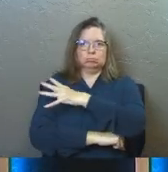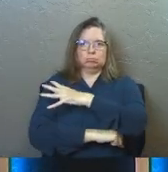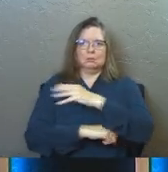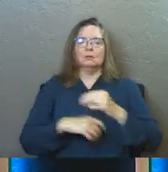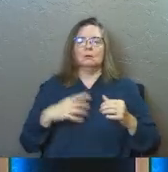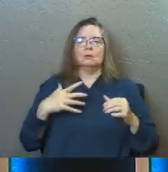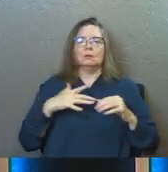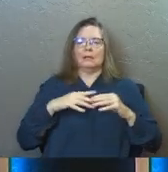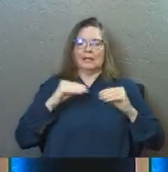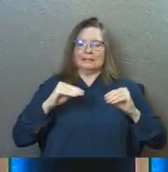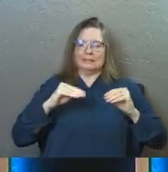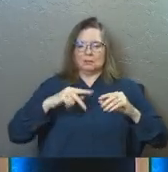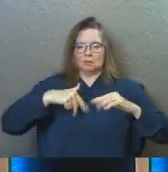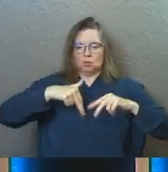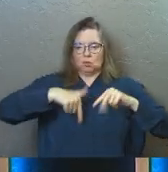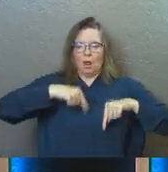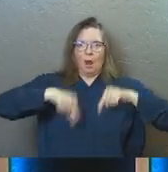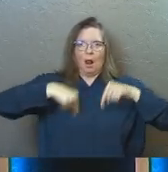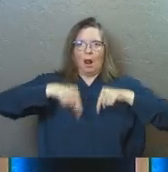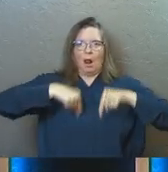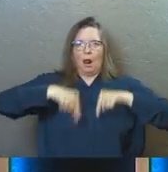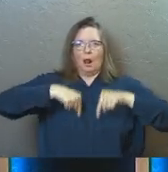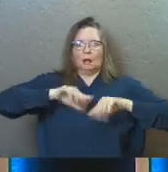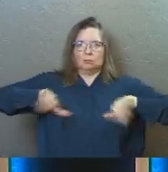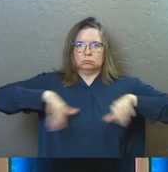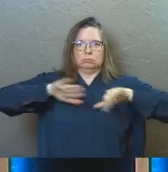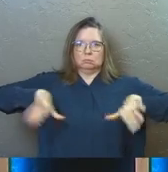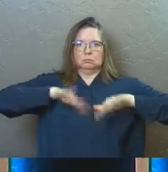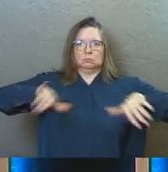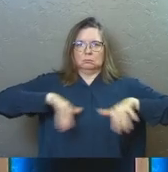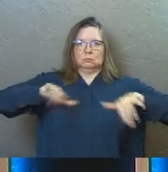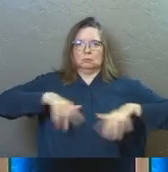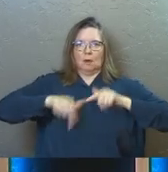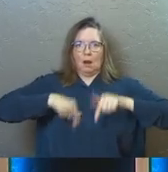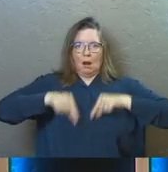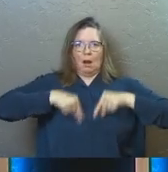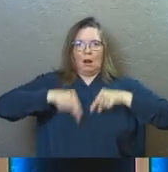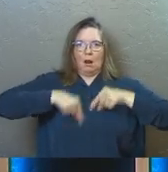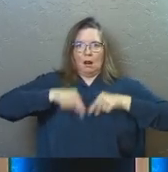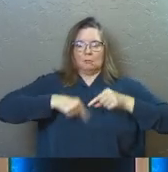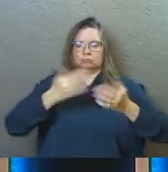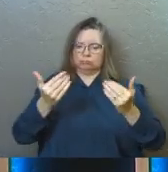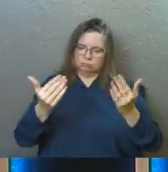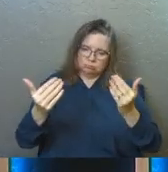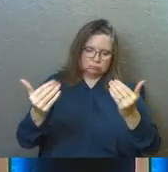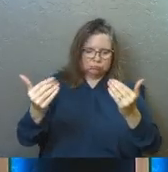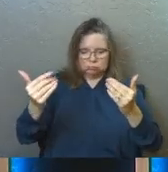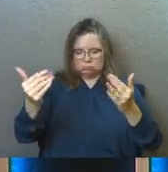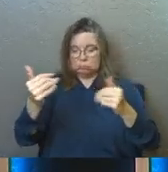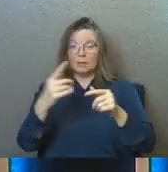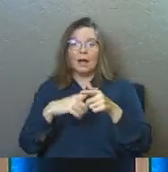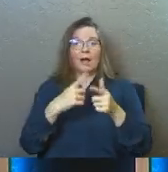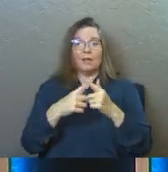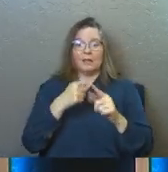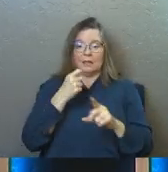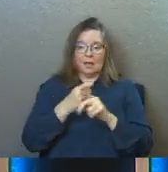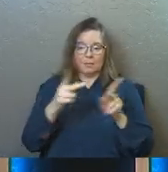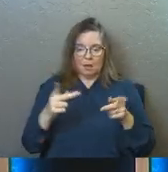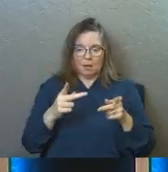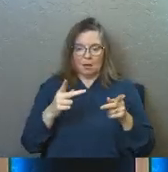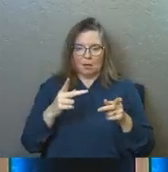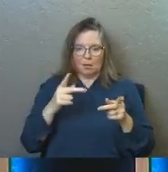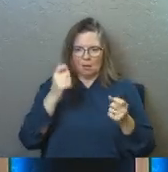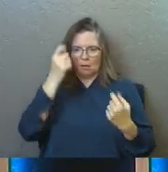deeper waters and teach them, you know, tread water, keep going, like kick your arms, kick your feet, like just, you know, getting out there. You got it. Keep going. And they hit a place where they'd